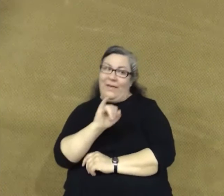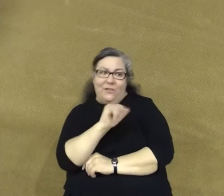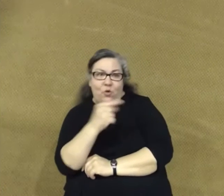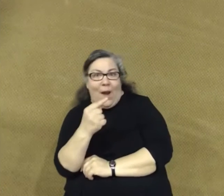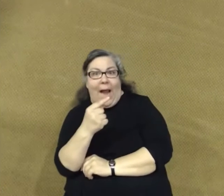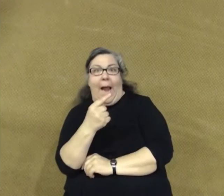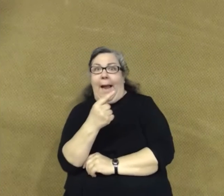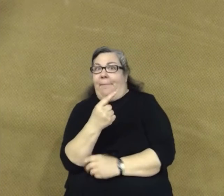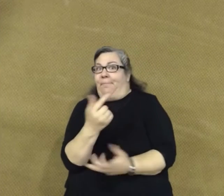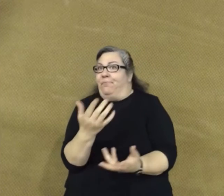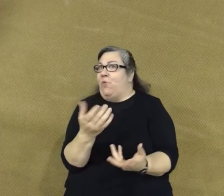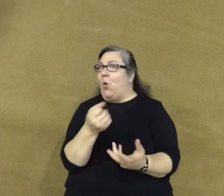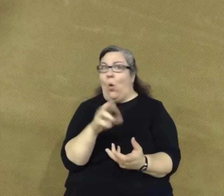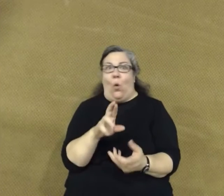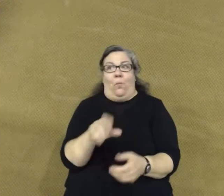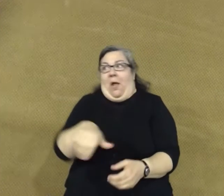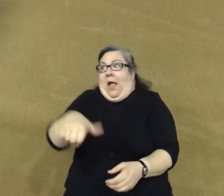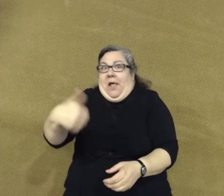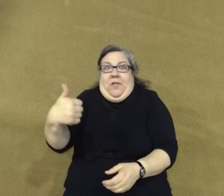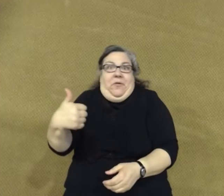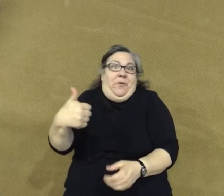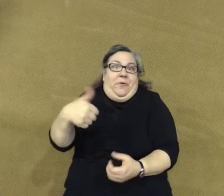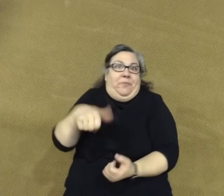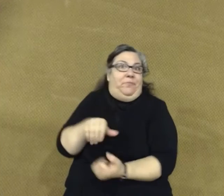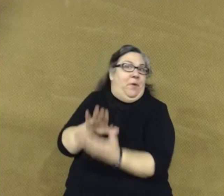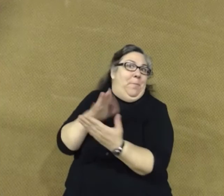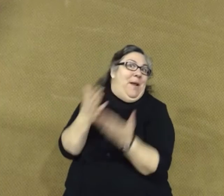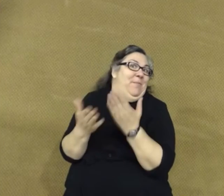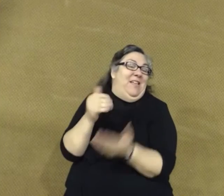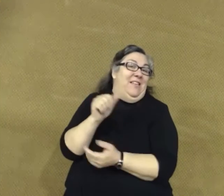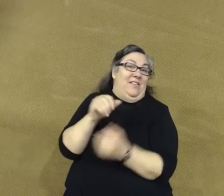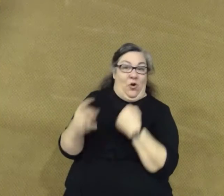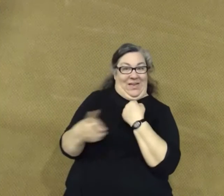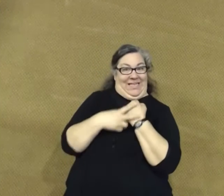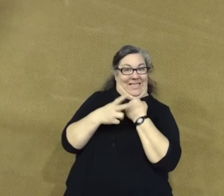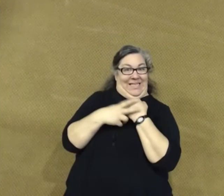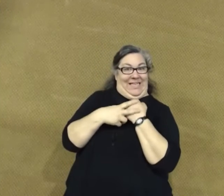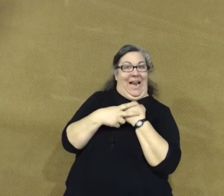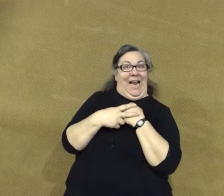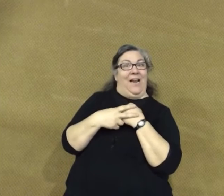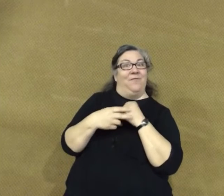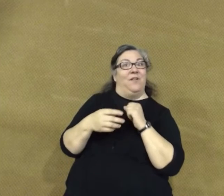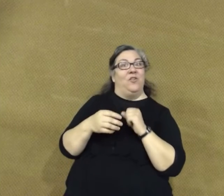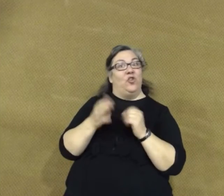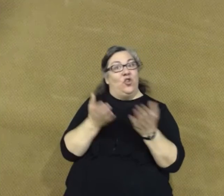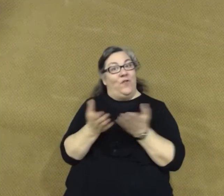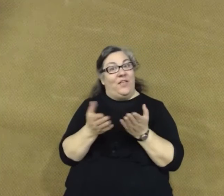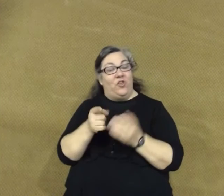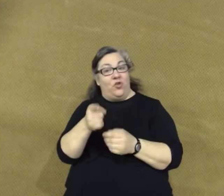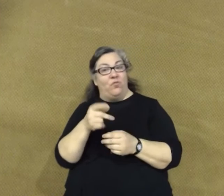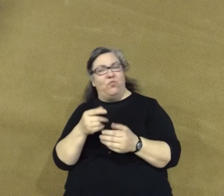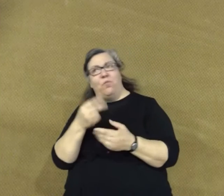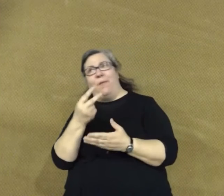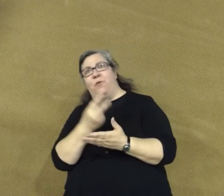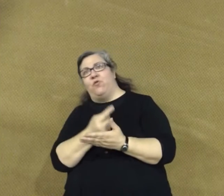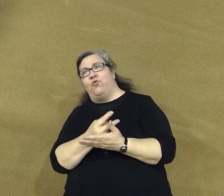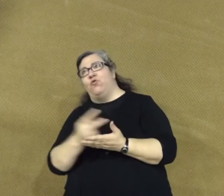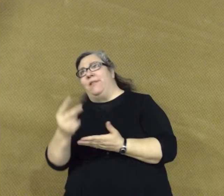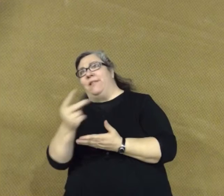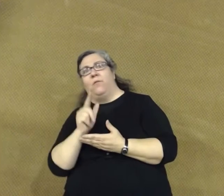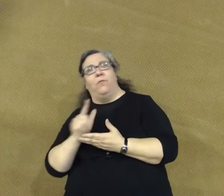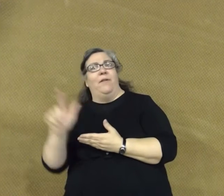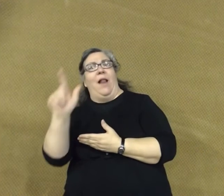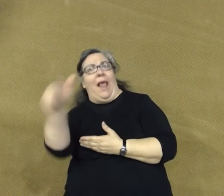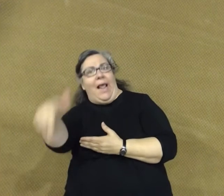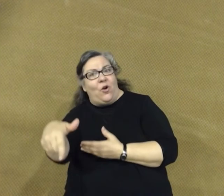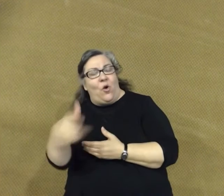Instagram or any other means, maybe it's archived and you're watching it a week or two or maybe a few hours.